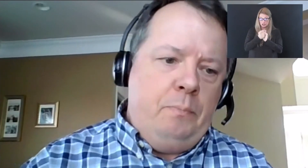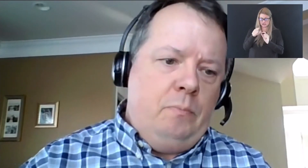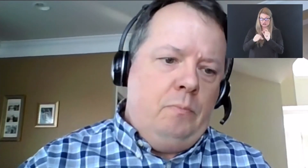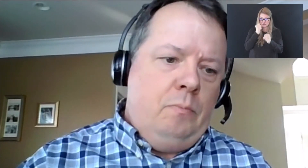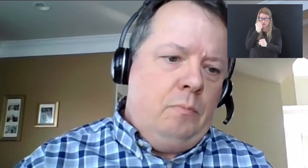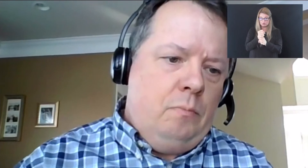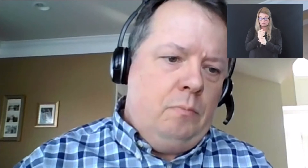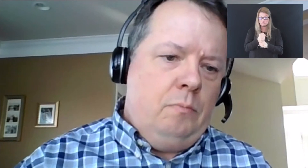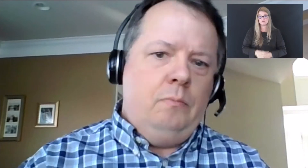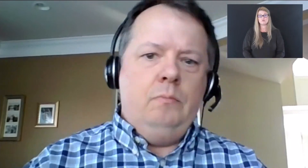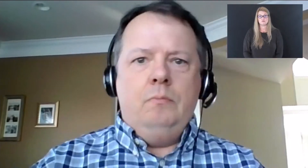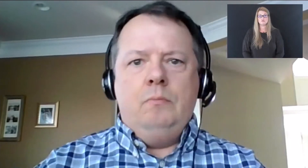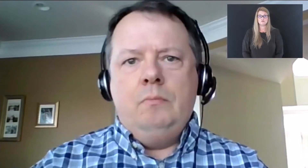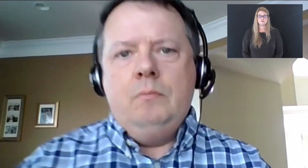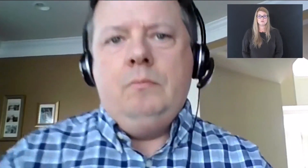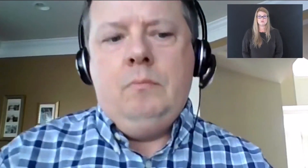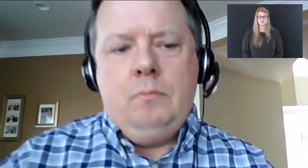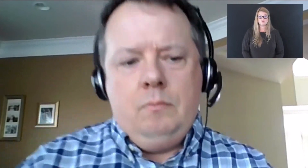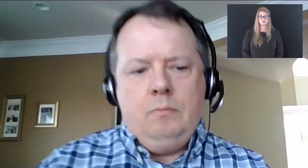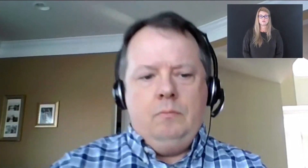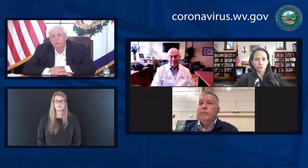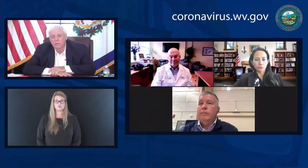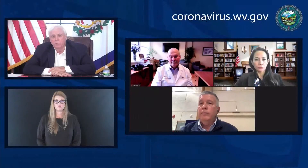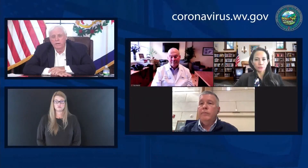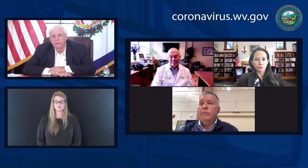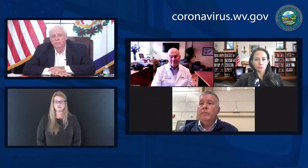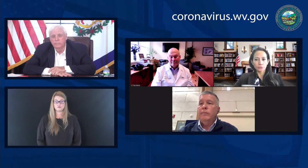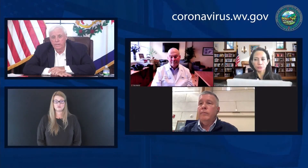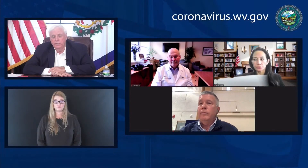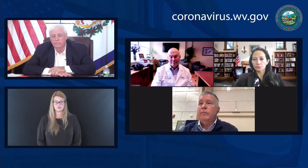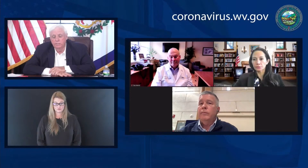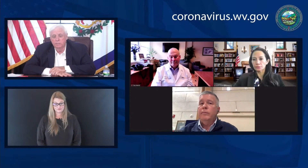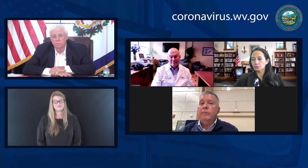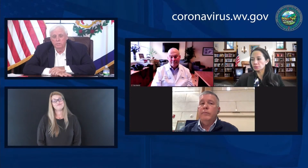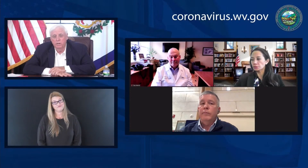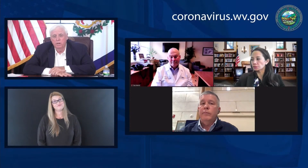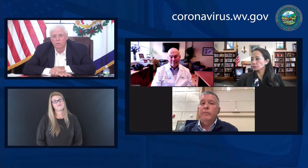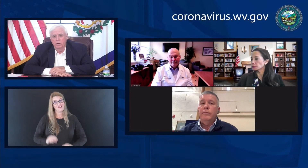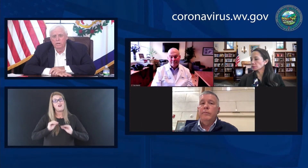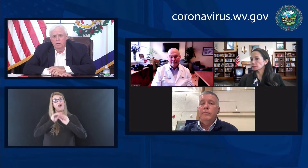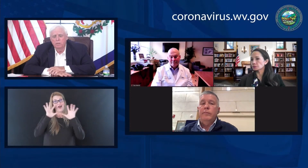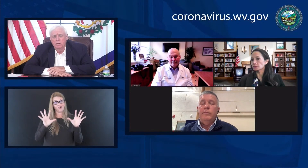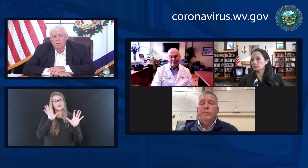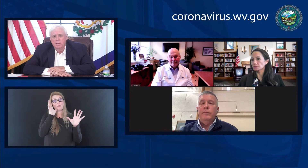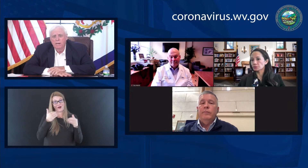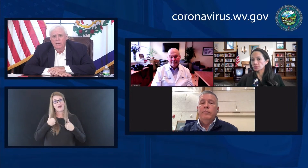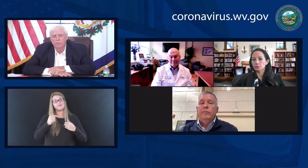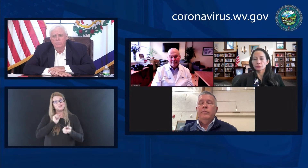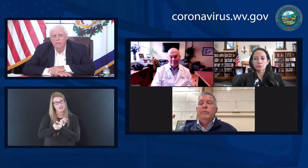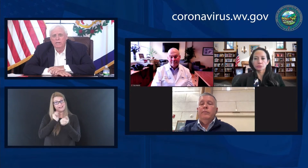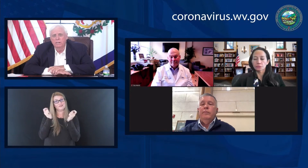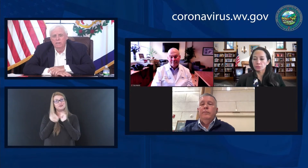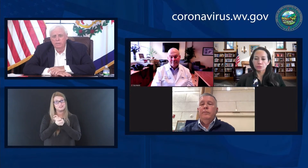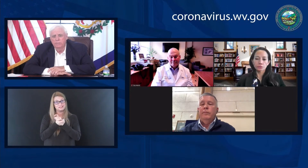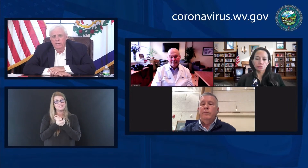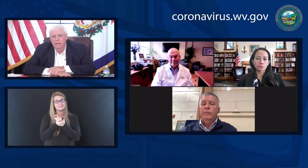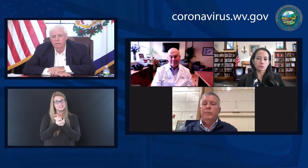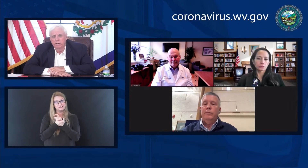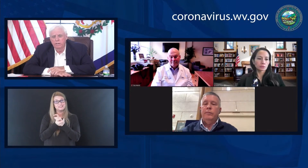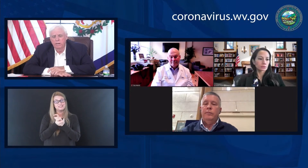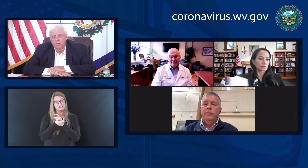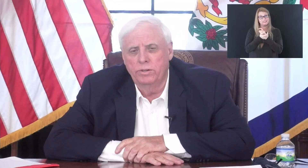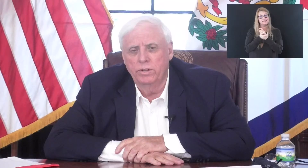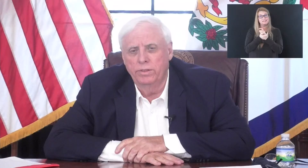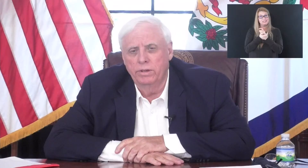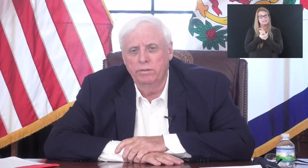you. Well, definitely, Brad, there's changes. I have kind of left